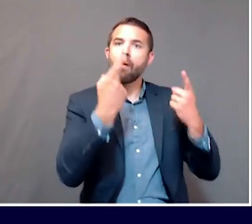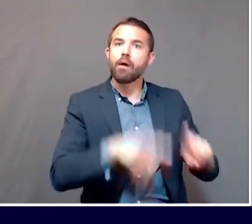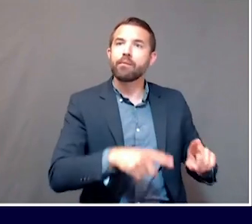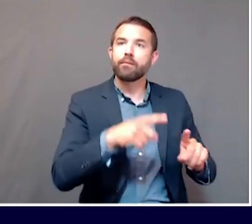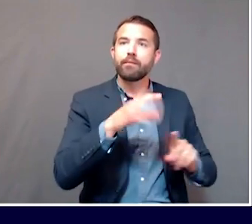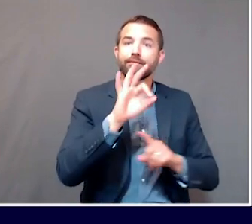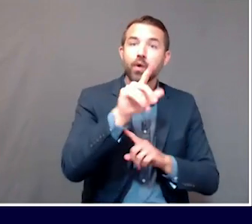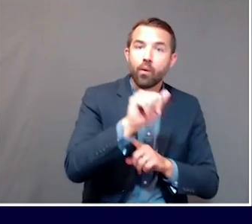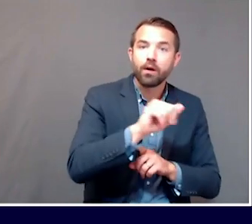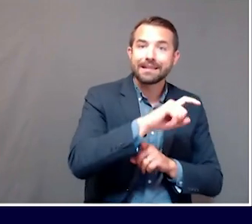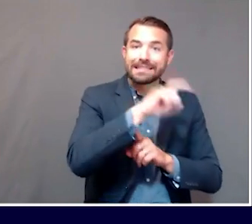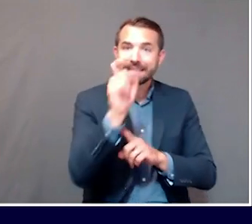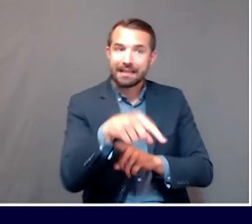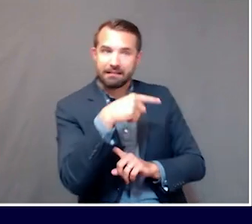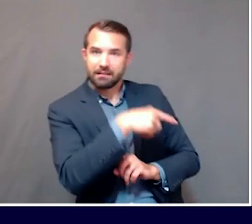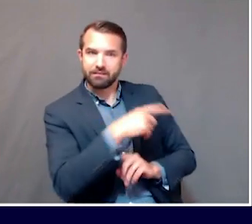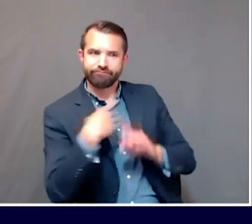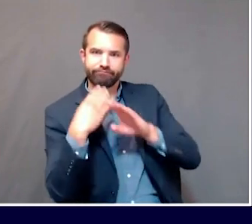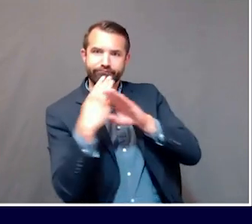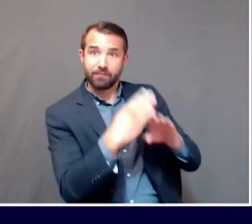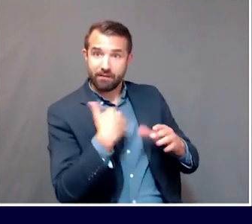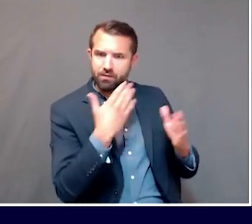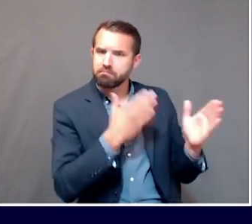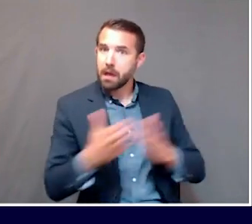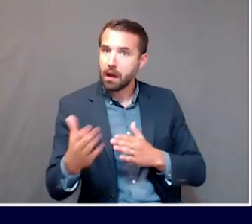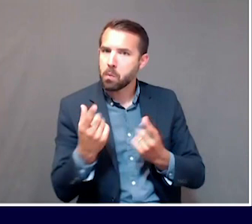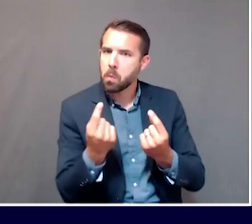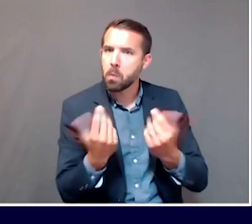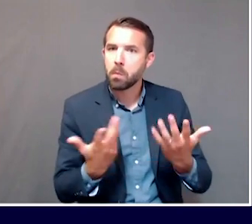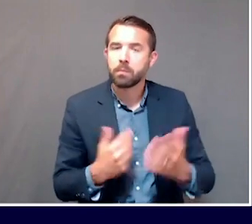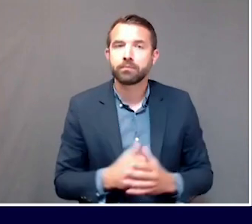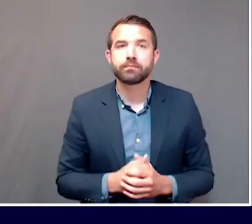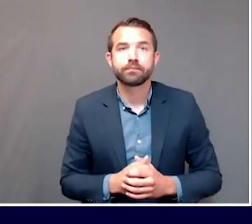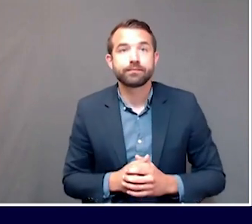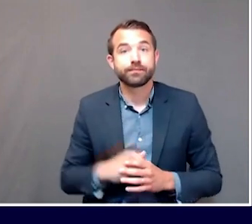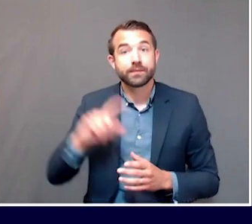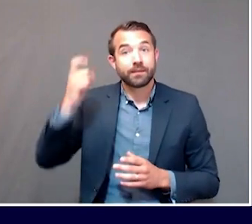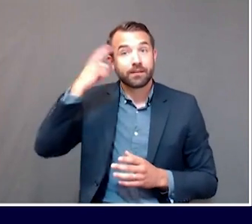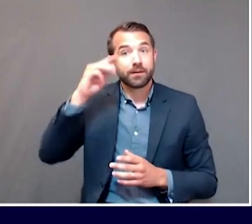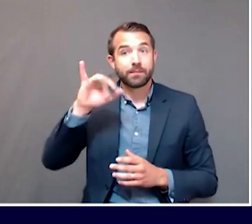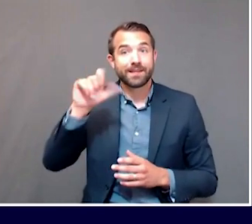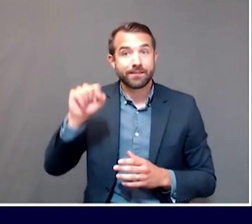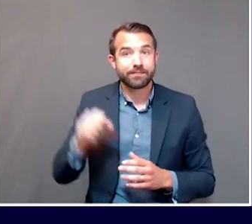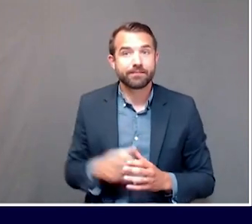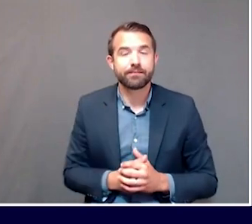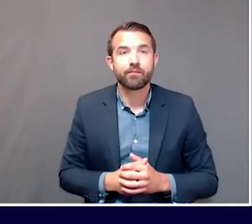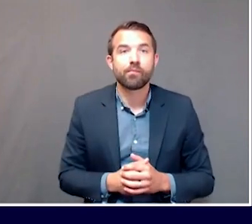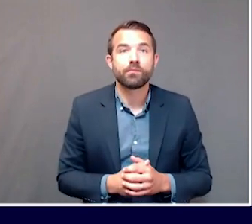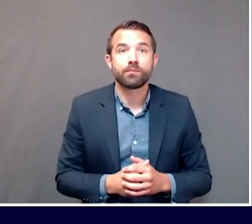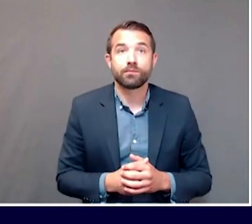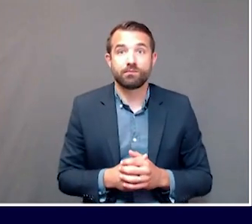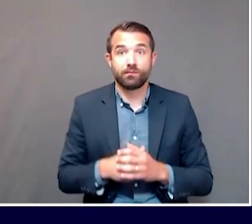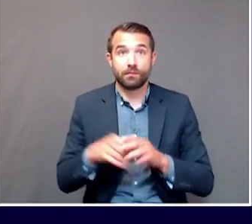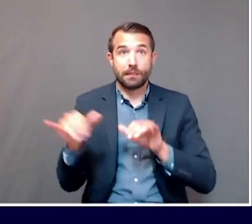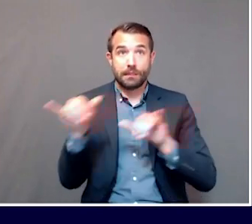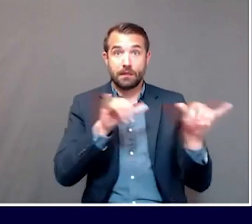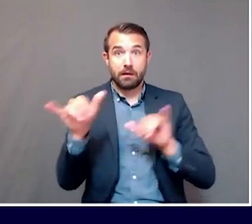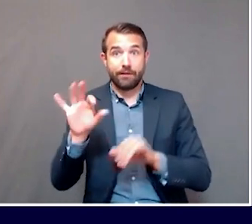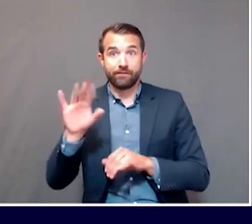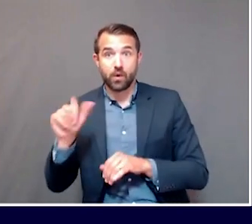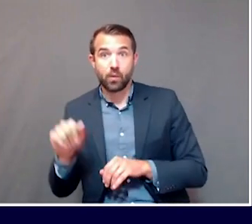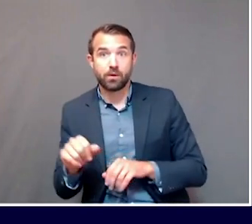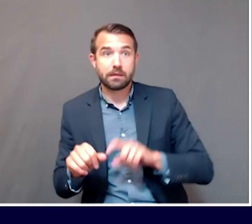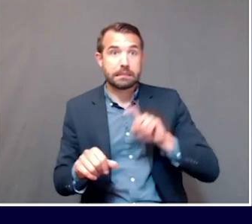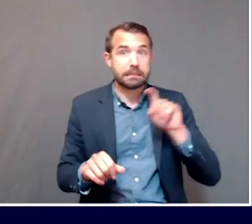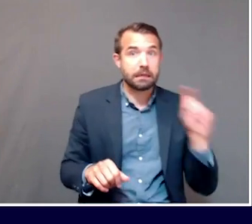we have several things in place that are intended to protect us against such a surge, assuming people comply and cooperate